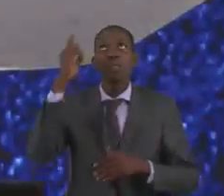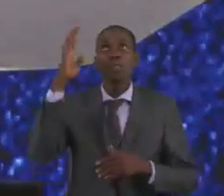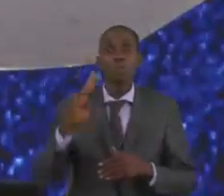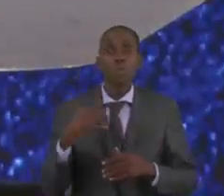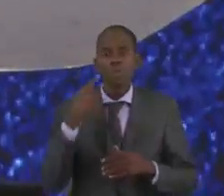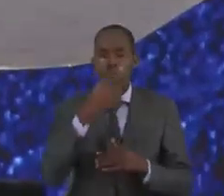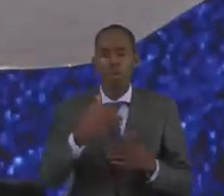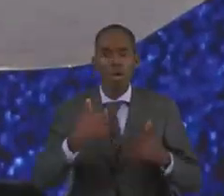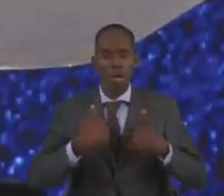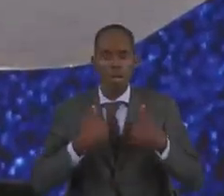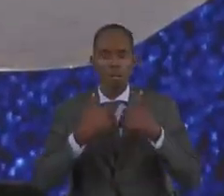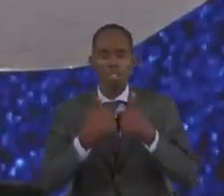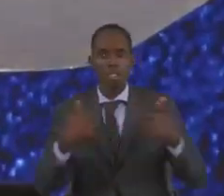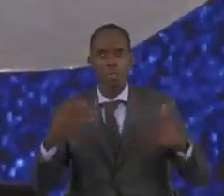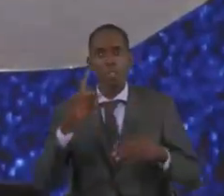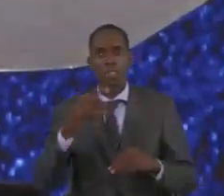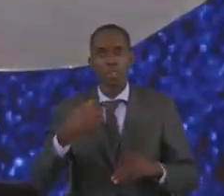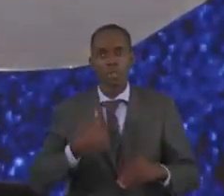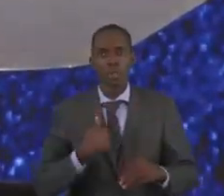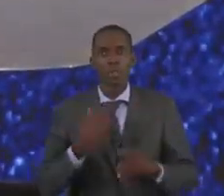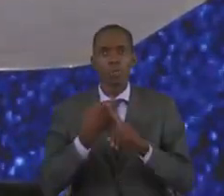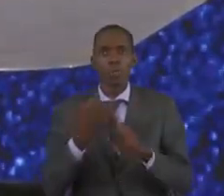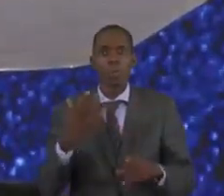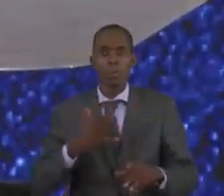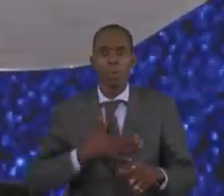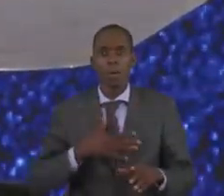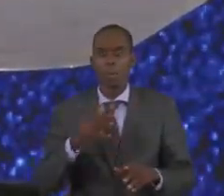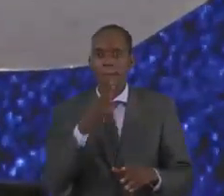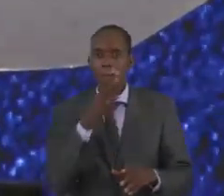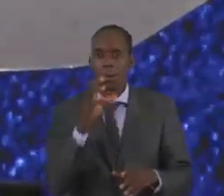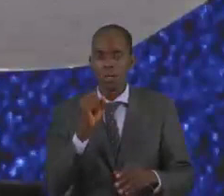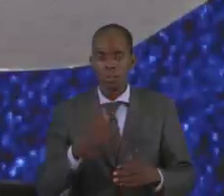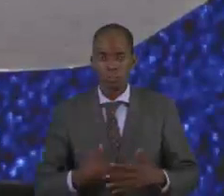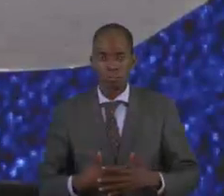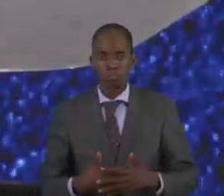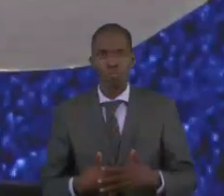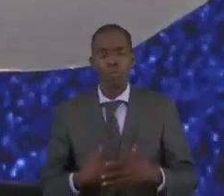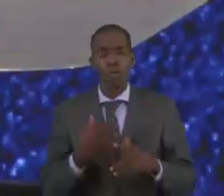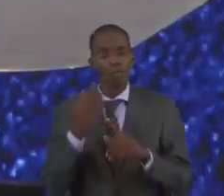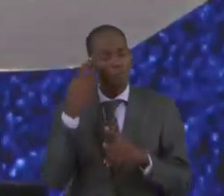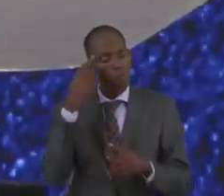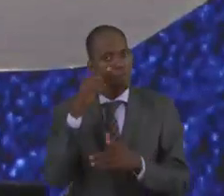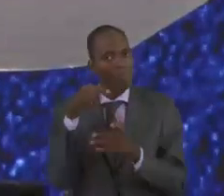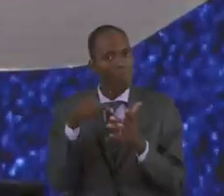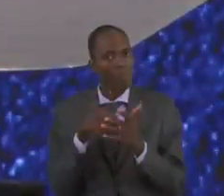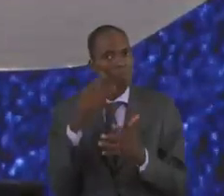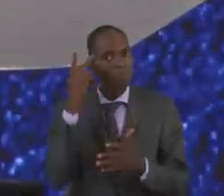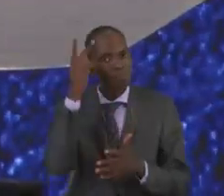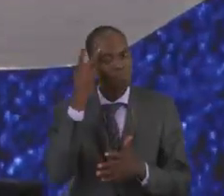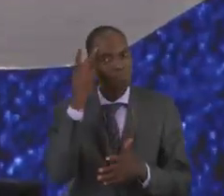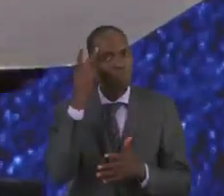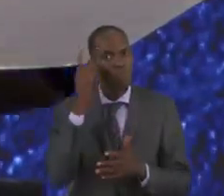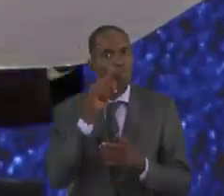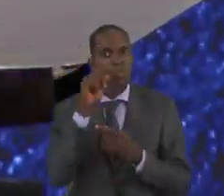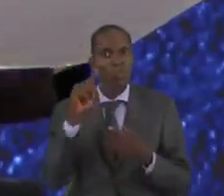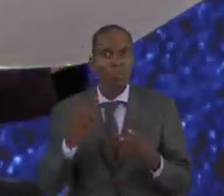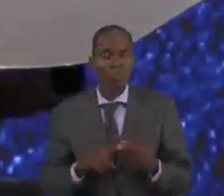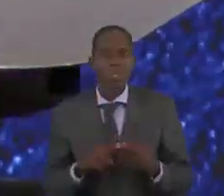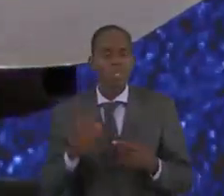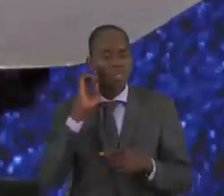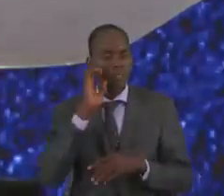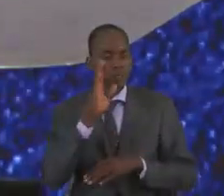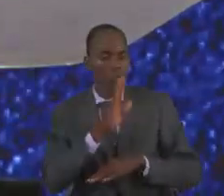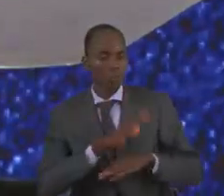had separated me from my mother's womb for this purpose, when it pleased him now to call